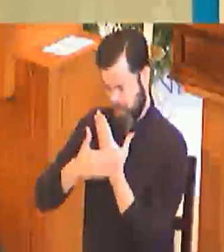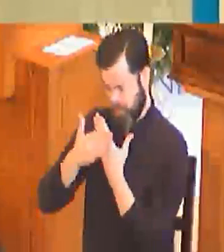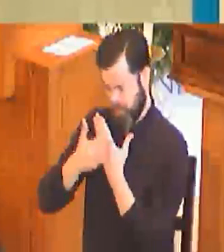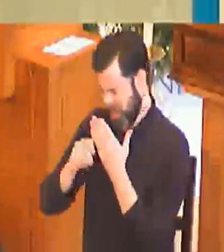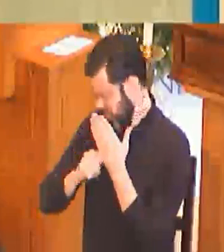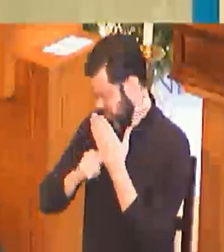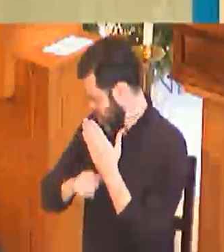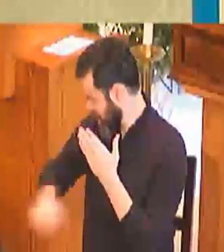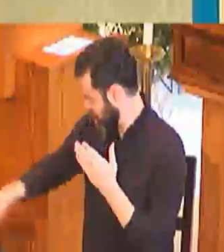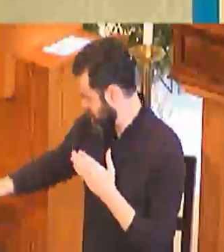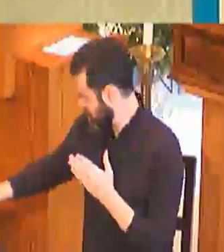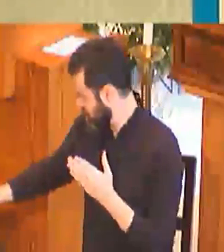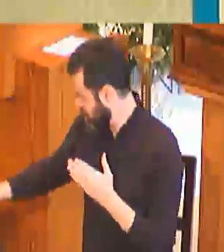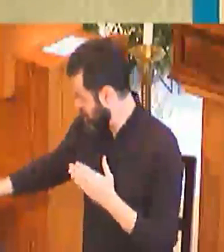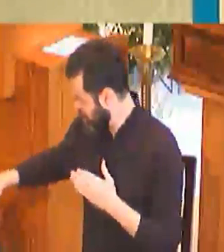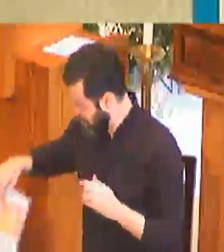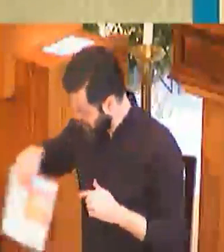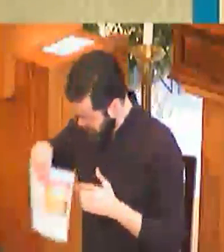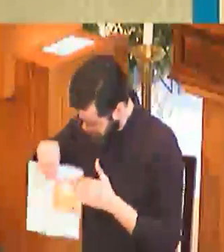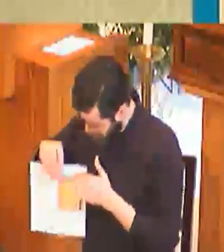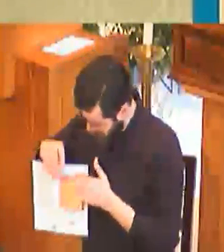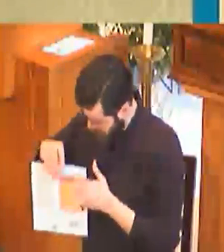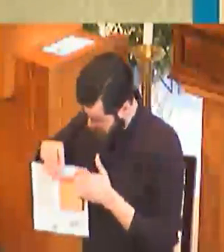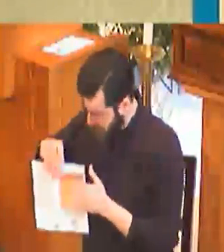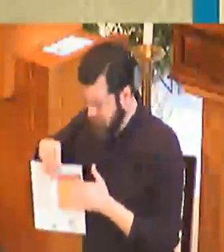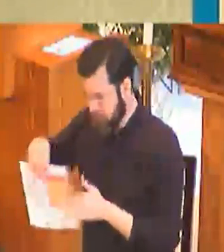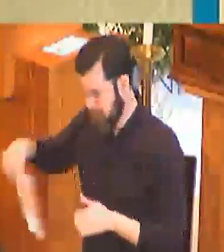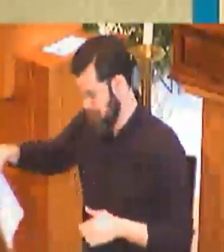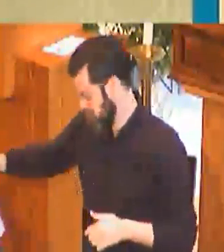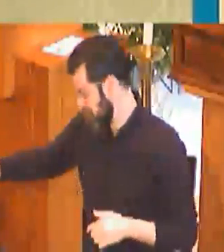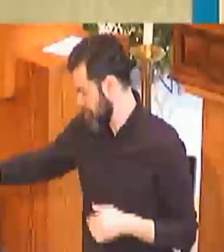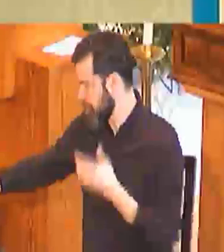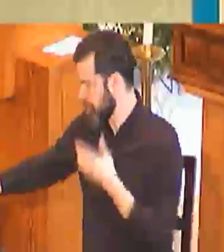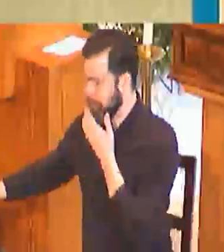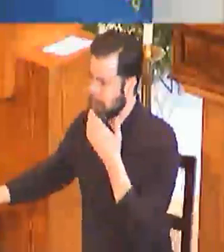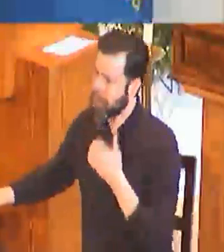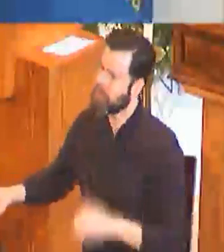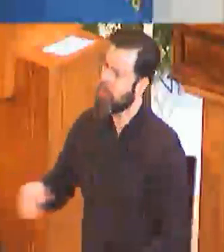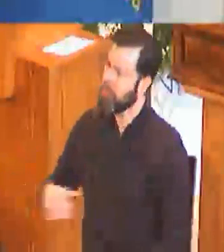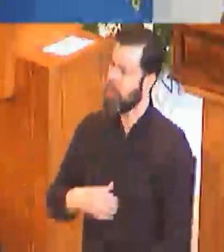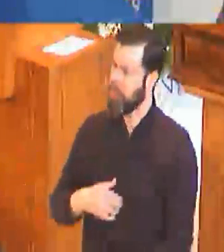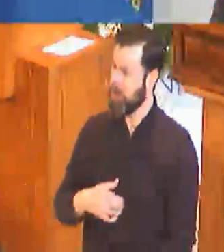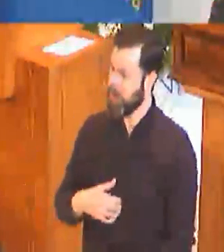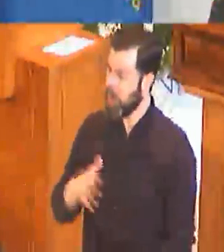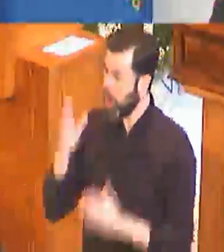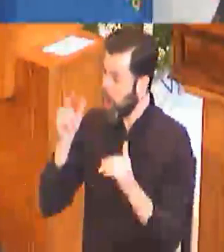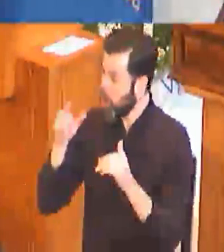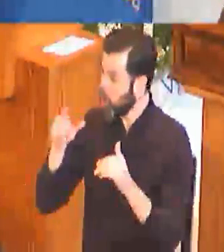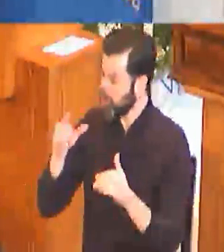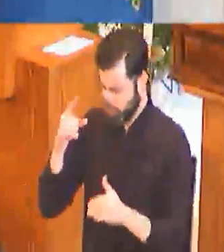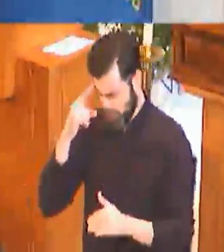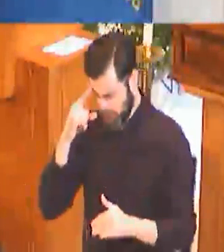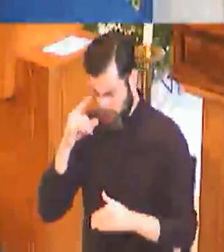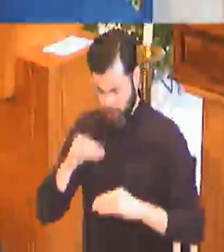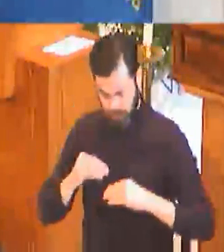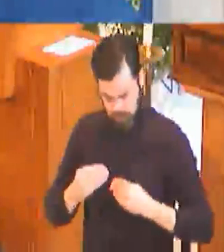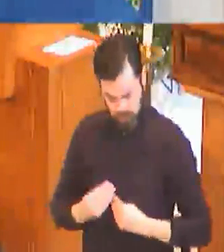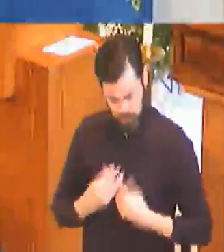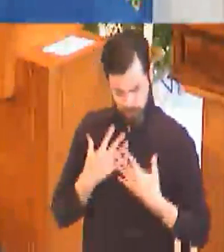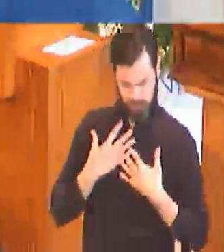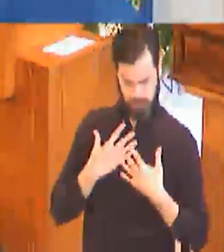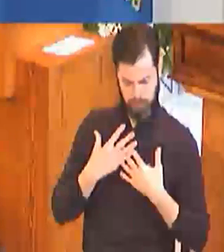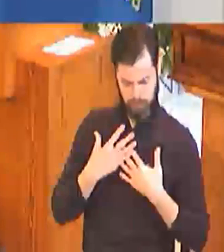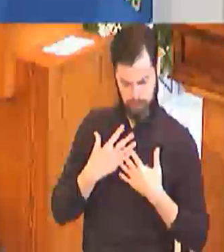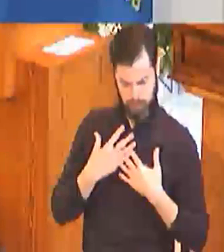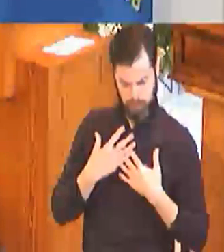I hope that you have found it uplifting. I have. I've truly found it uplifting knowing that I am the